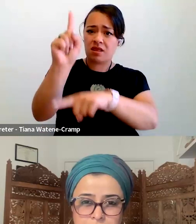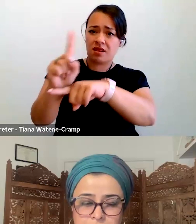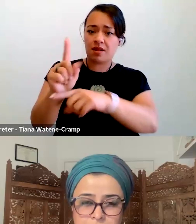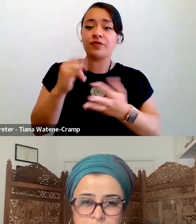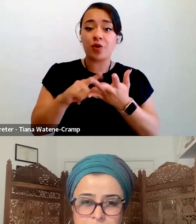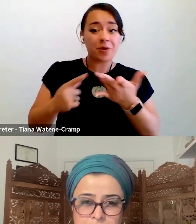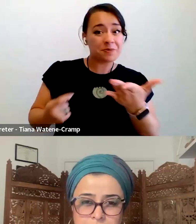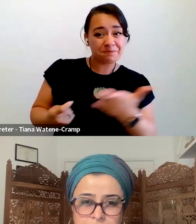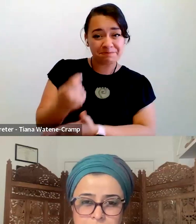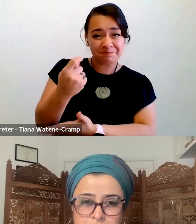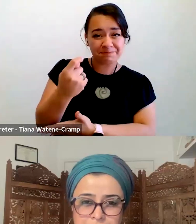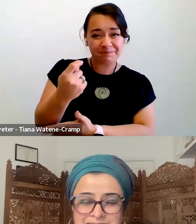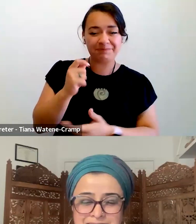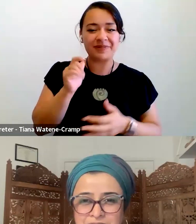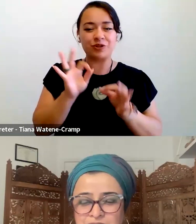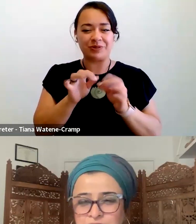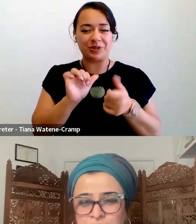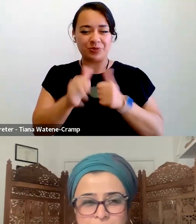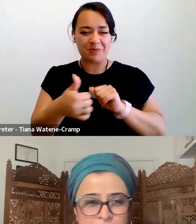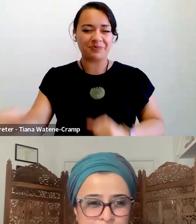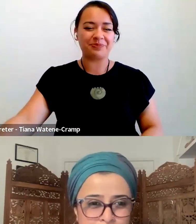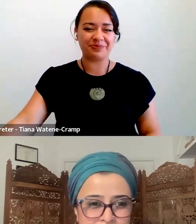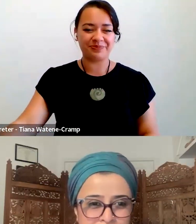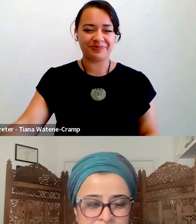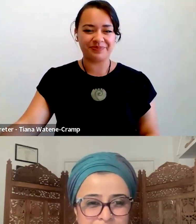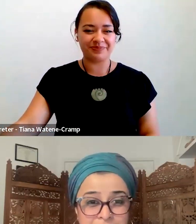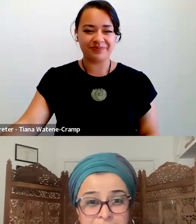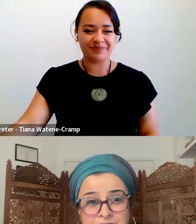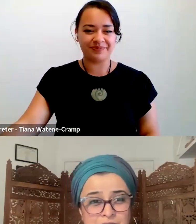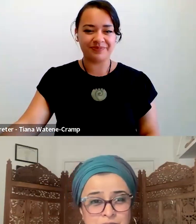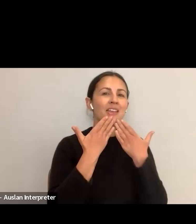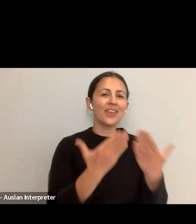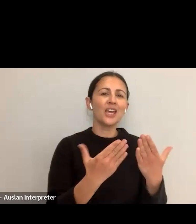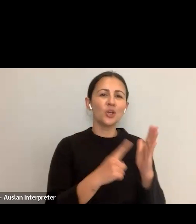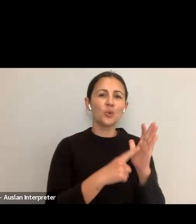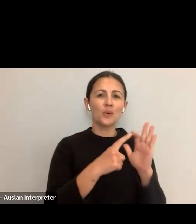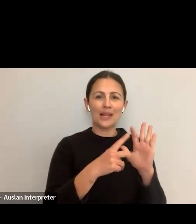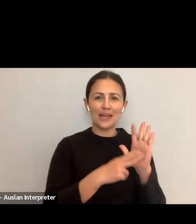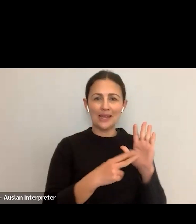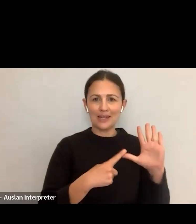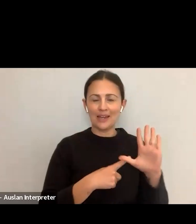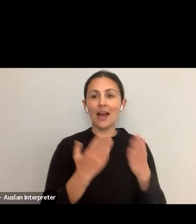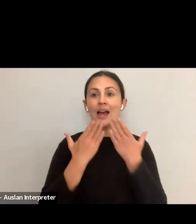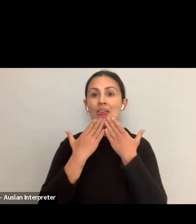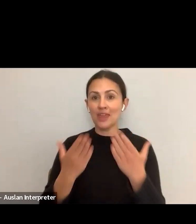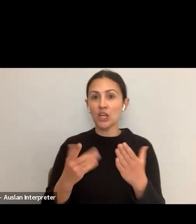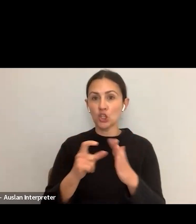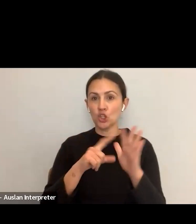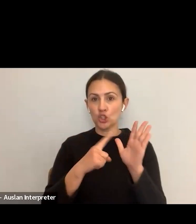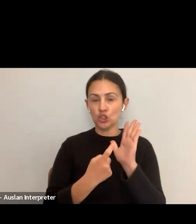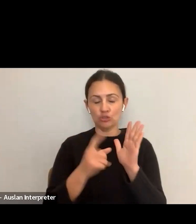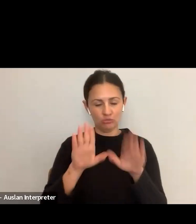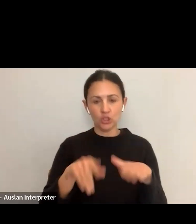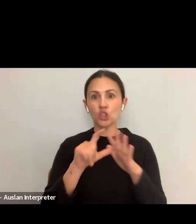you, Tasneem. Thank you so much, Lena, and thank you to Dr. Lily Brown as well for her